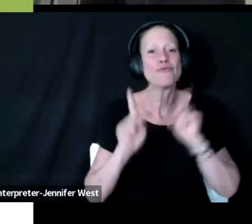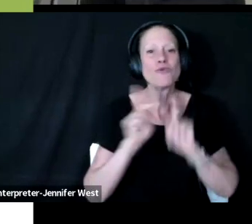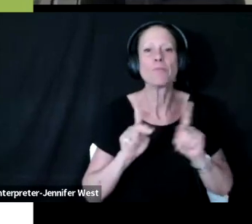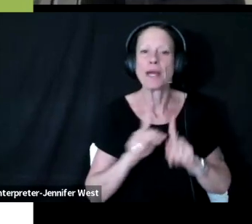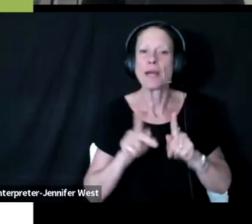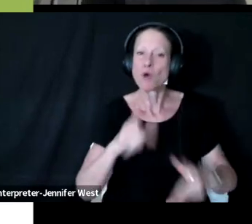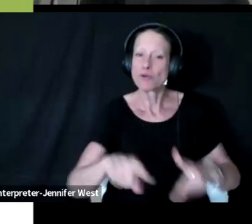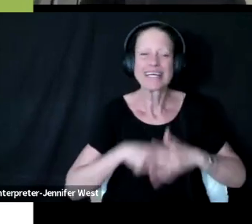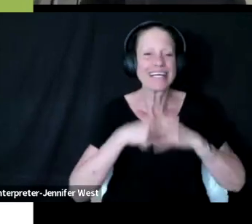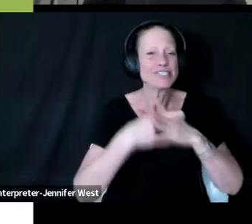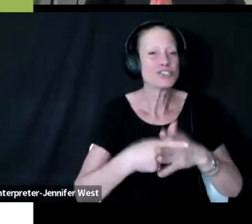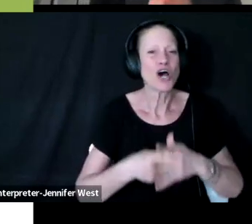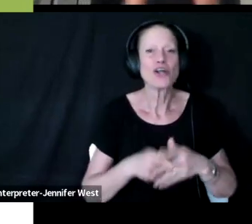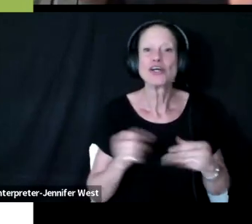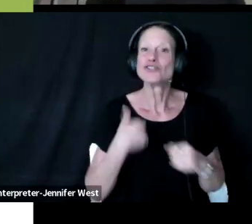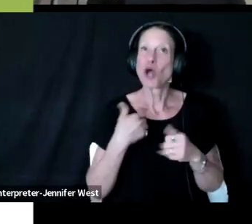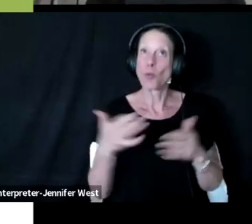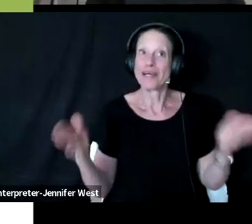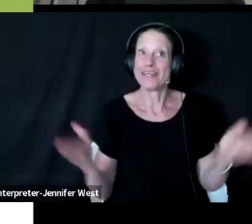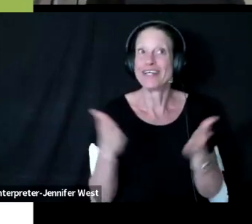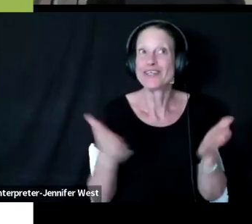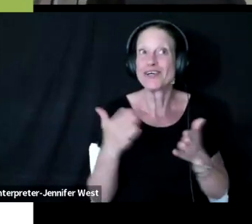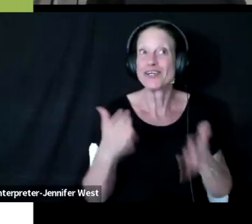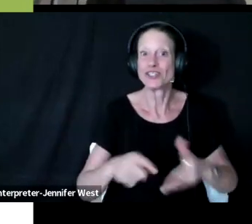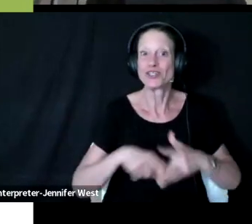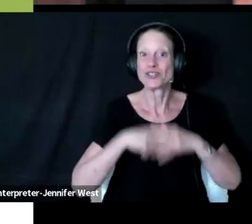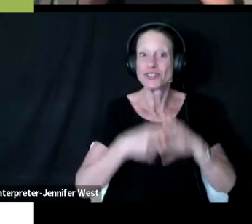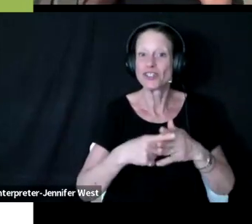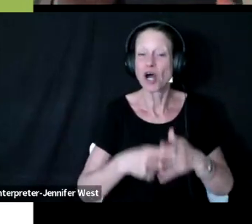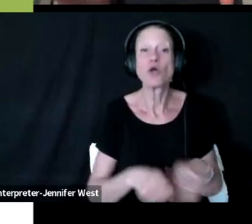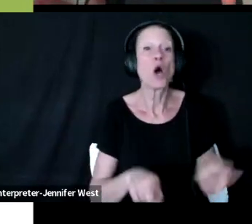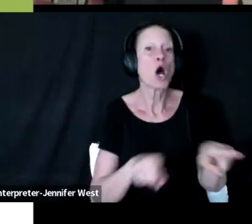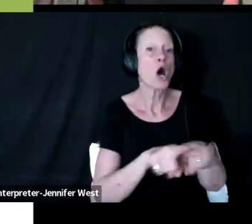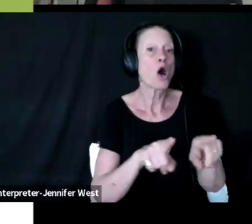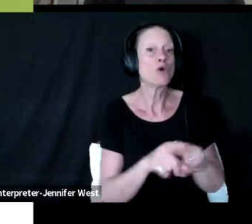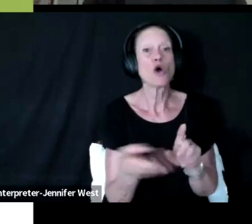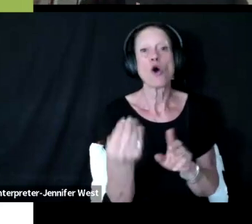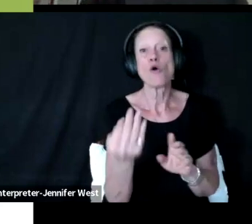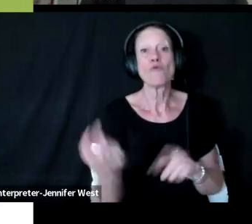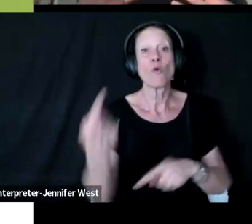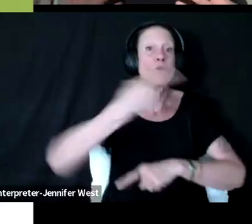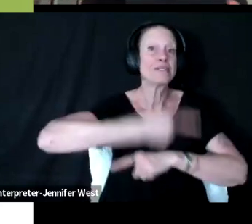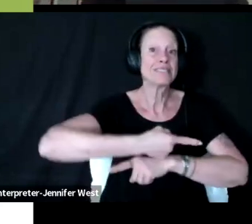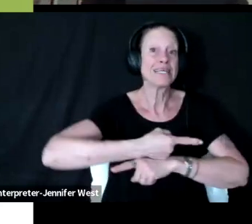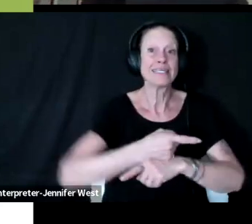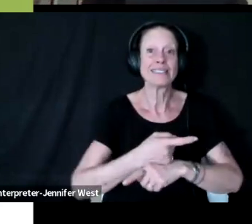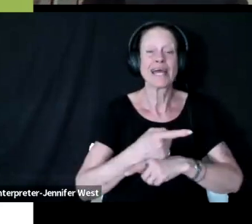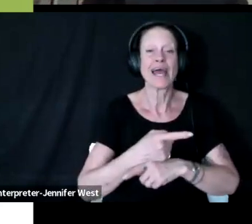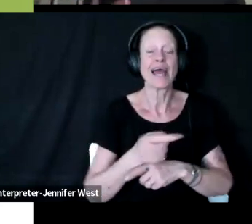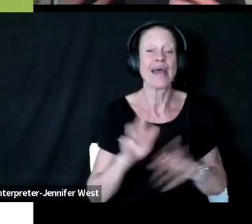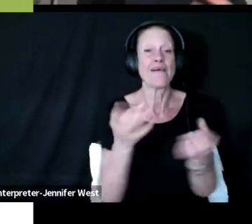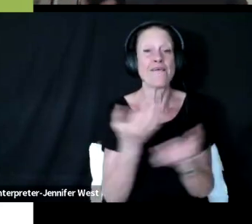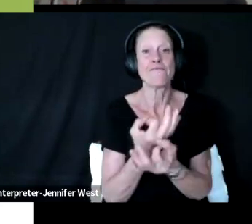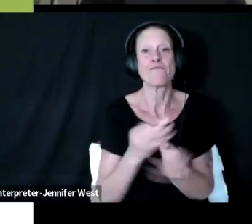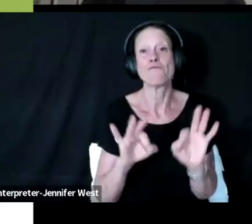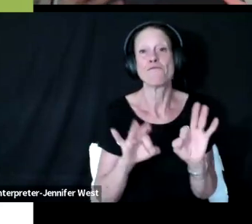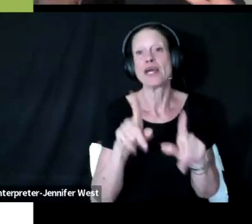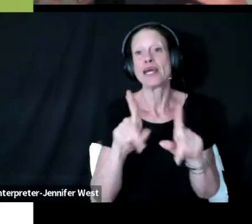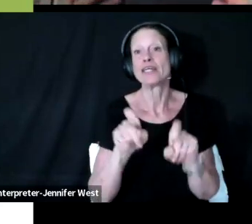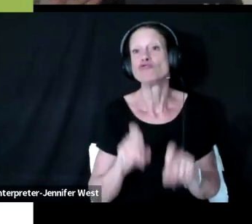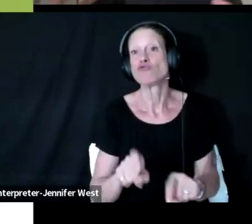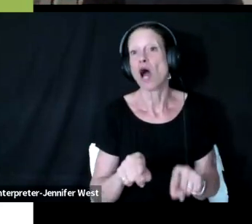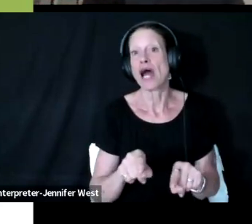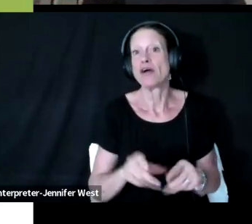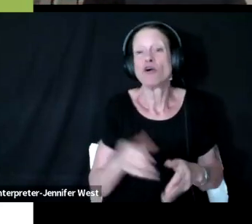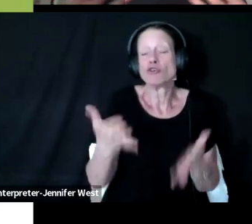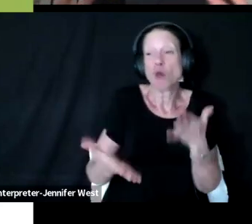get started. You can always do the 14-day free trial and still get the 30%. So you don't feel pressured like, oh, I have to make this